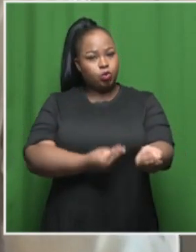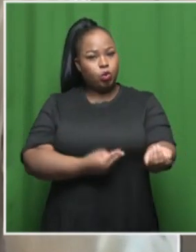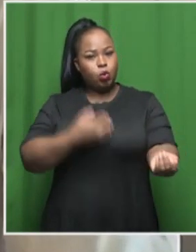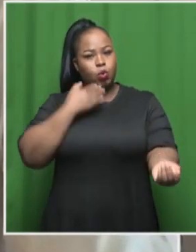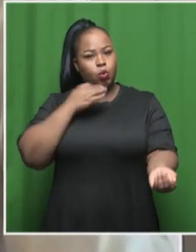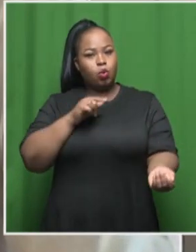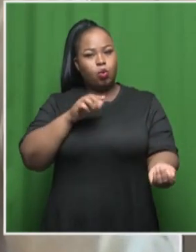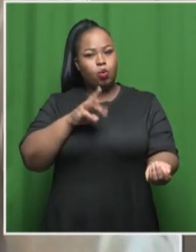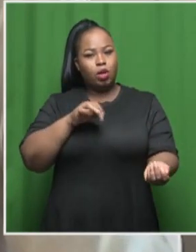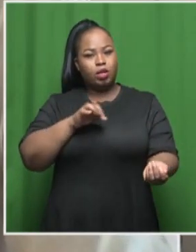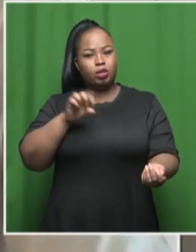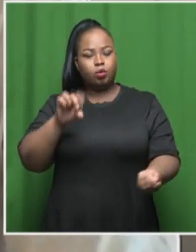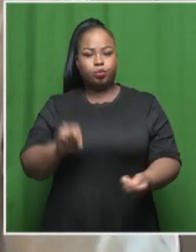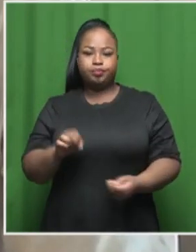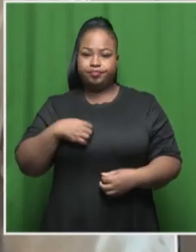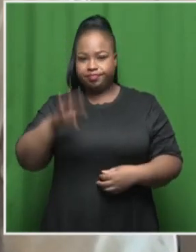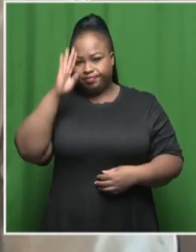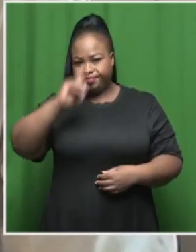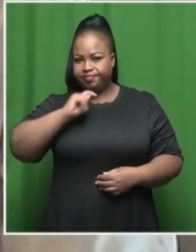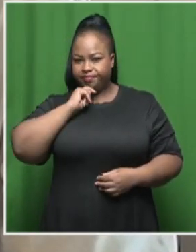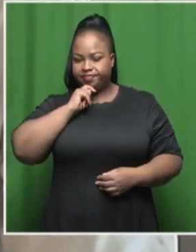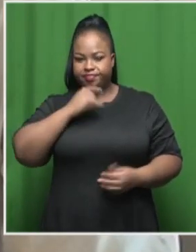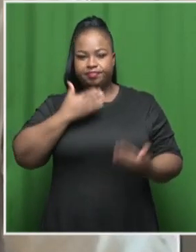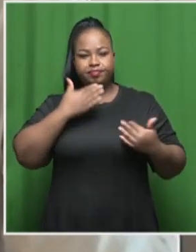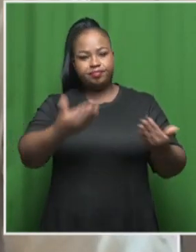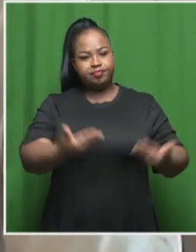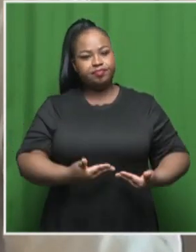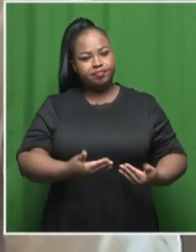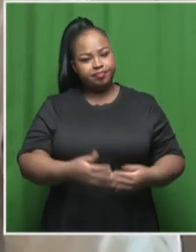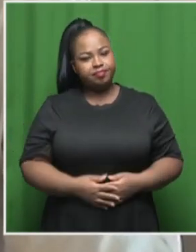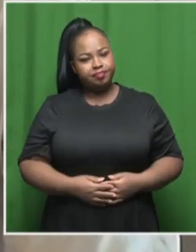Del Rocca. Very good morning to you. Thank you so much for joining us. Welcome.